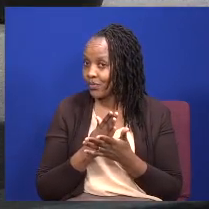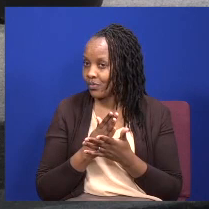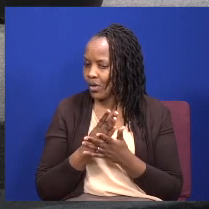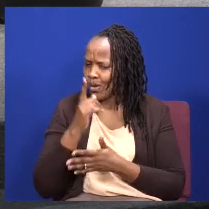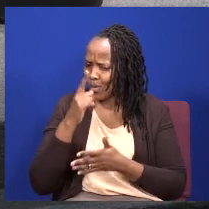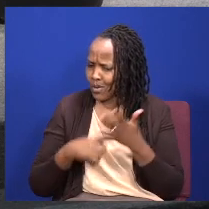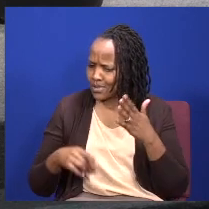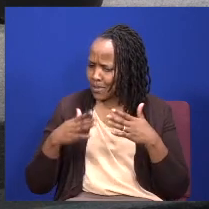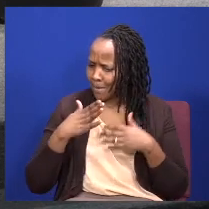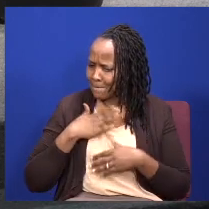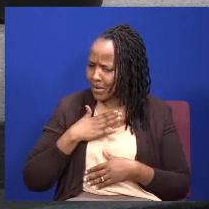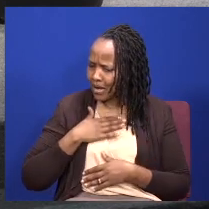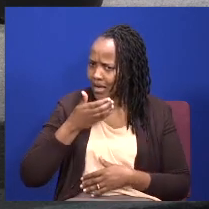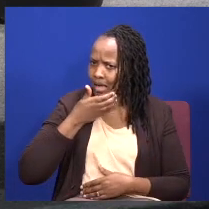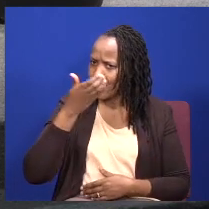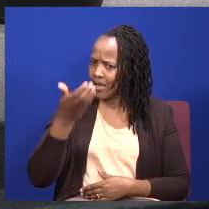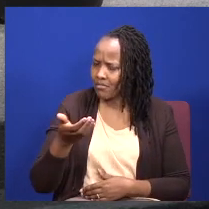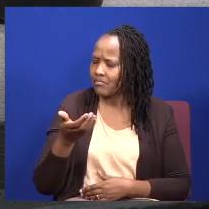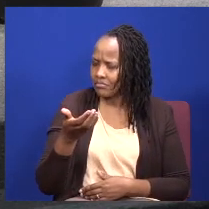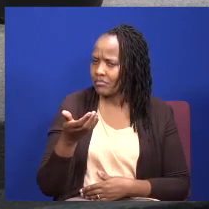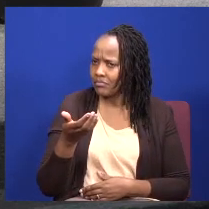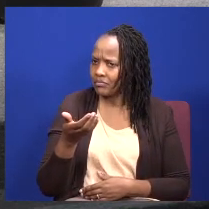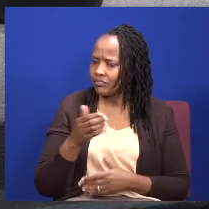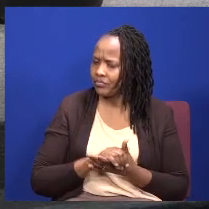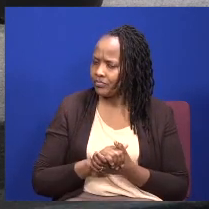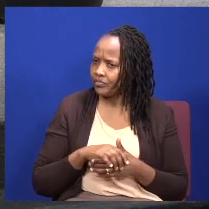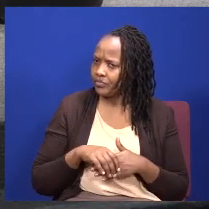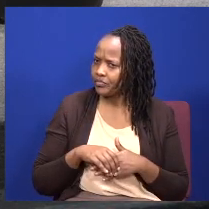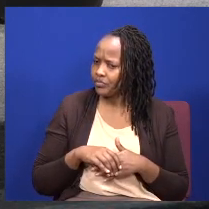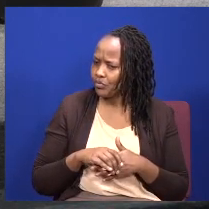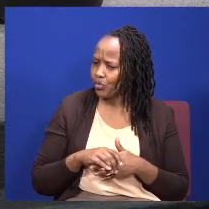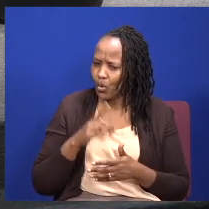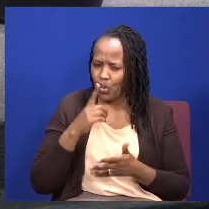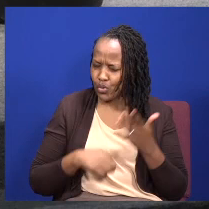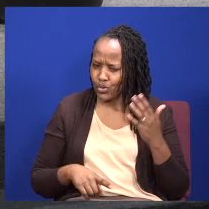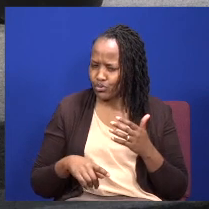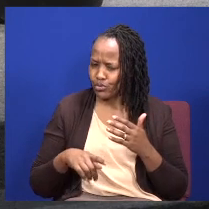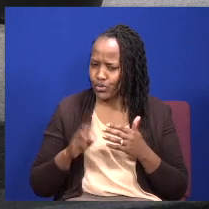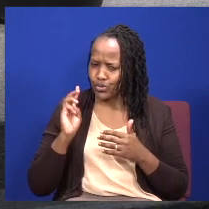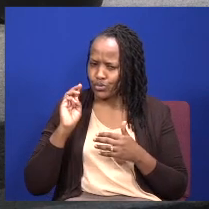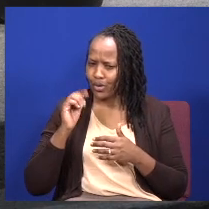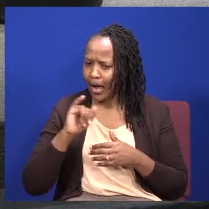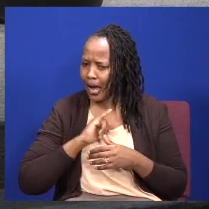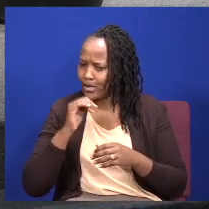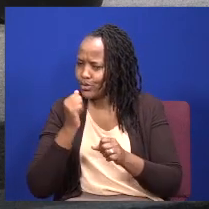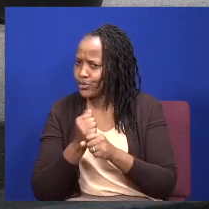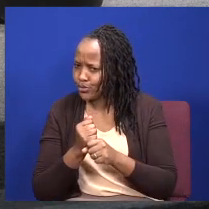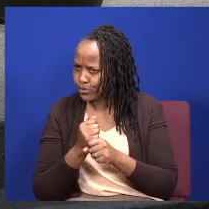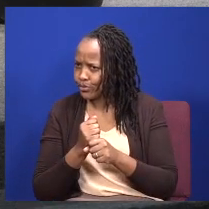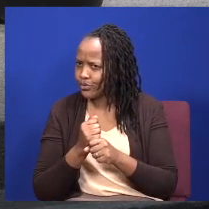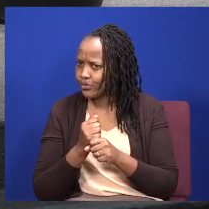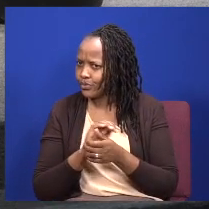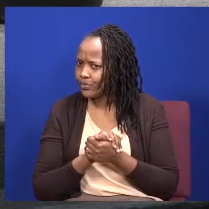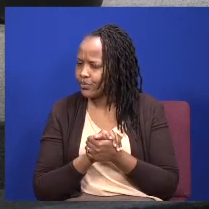is my response in light of what you've seen in these verses? What should my response to the evil spirit be?